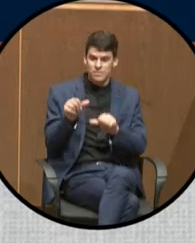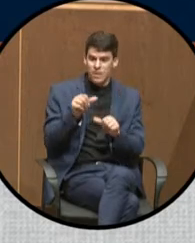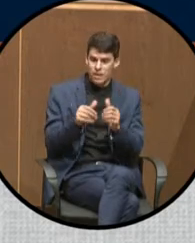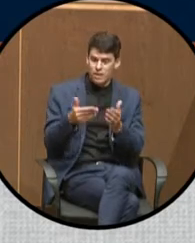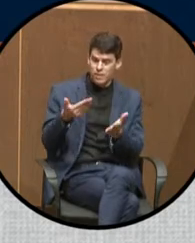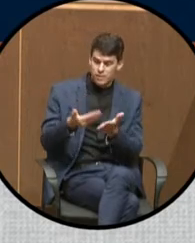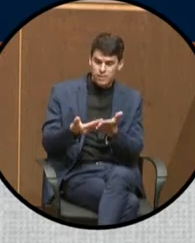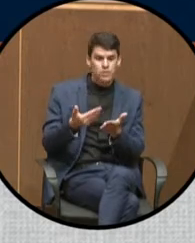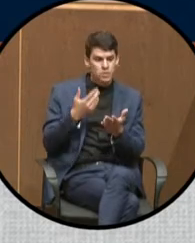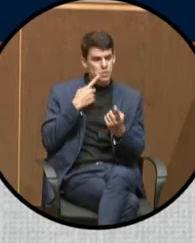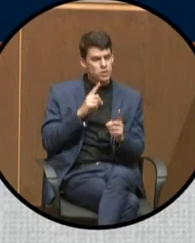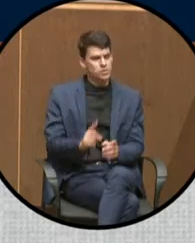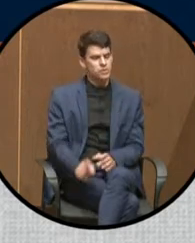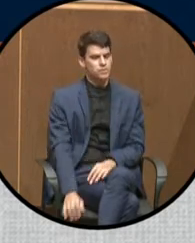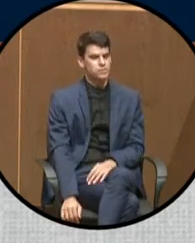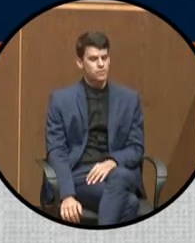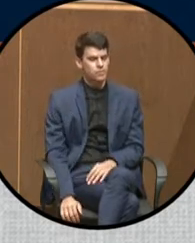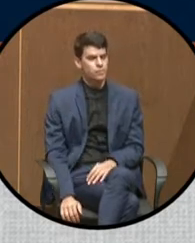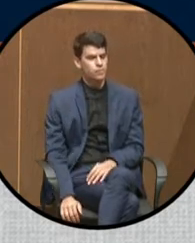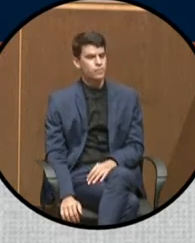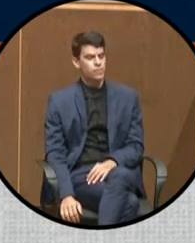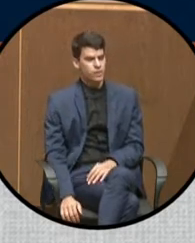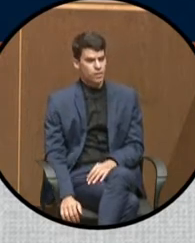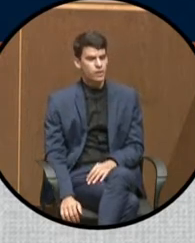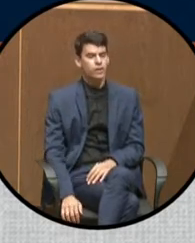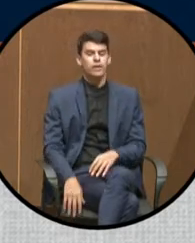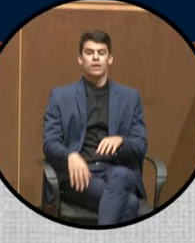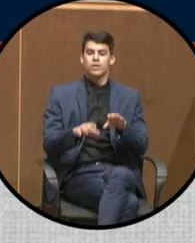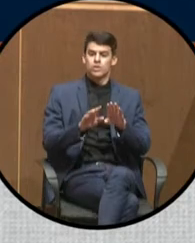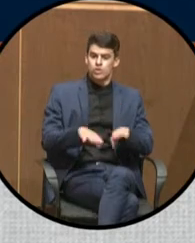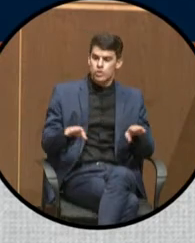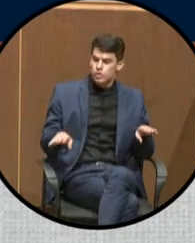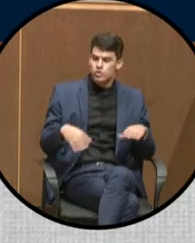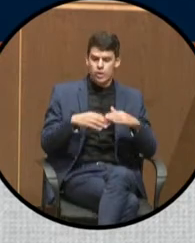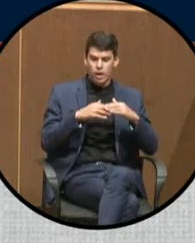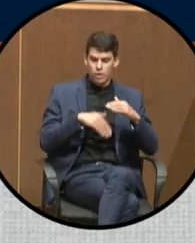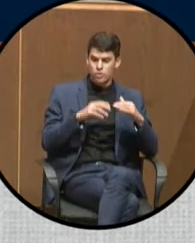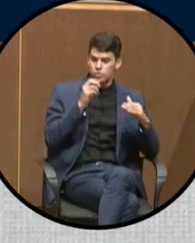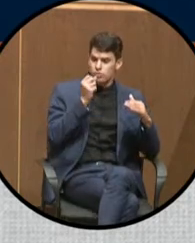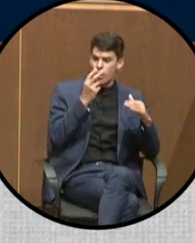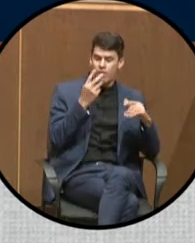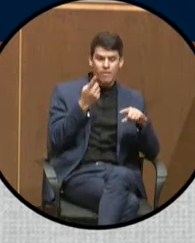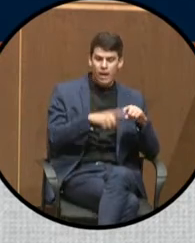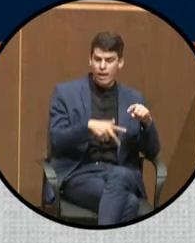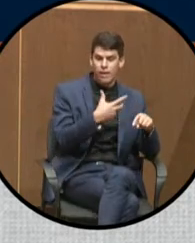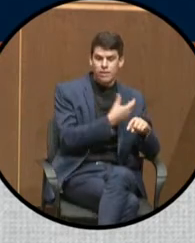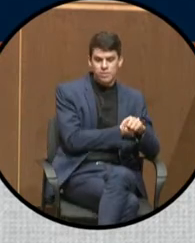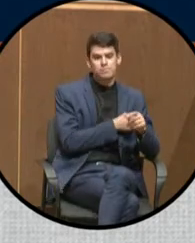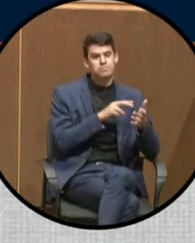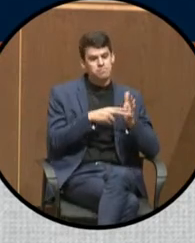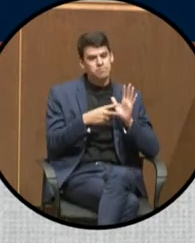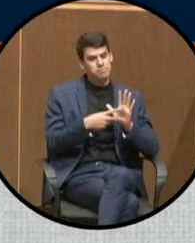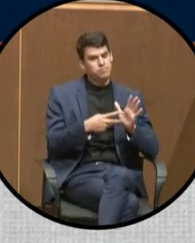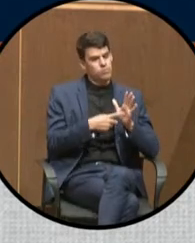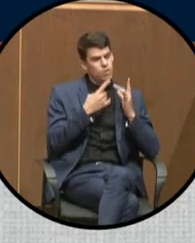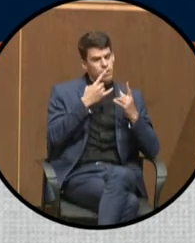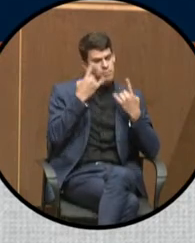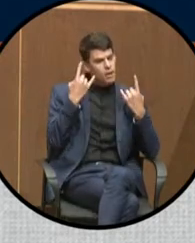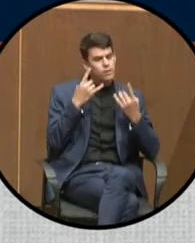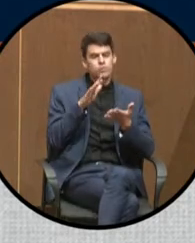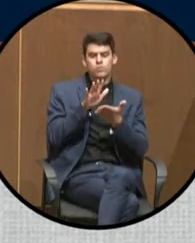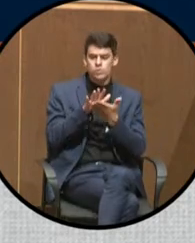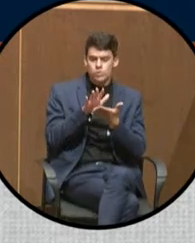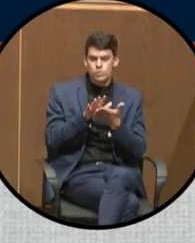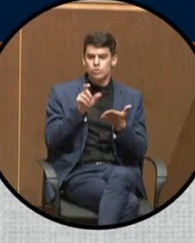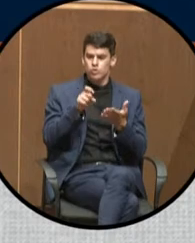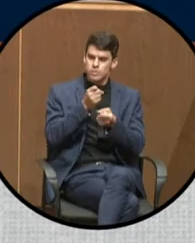masks work. Children under 12 can't yet be vaccinated, therefore they still need to wear masks. School should be a